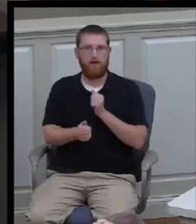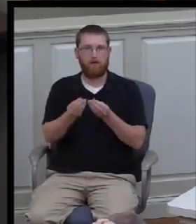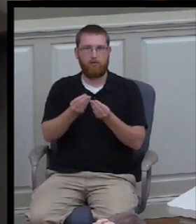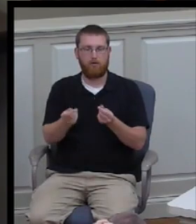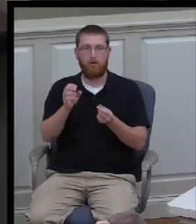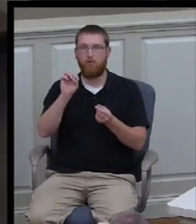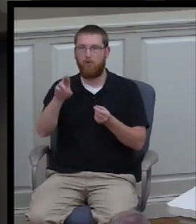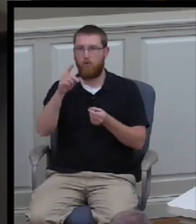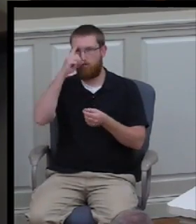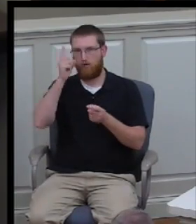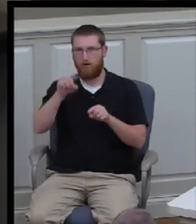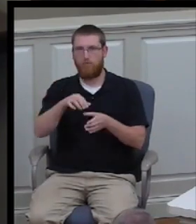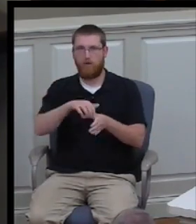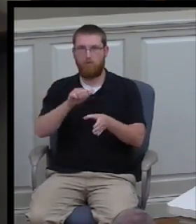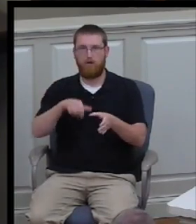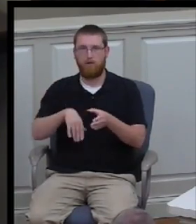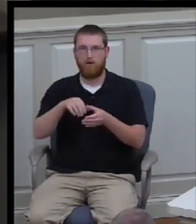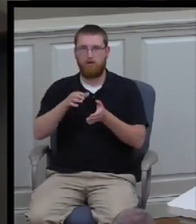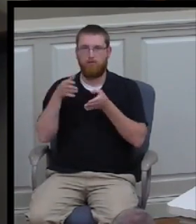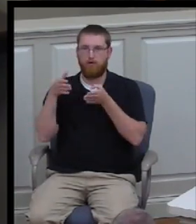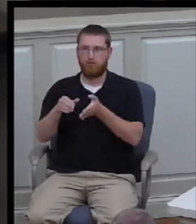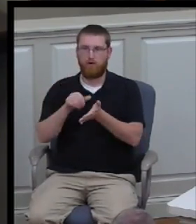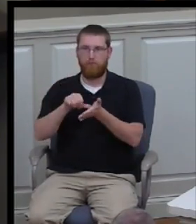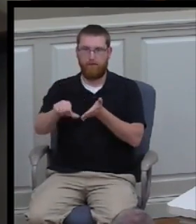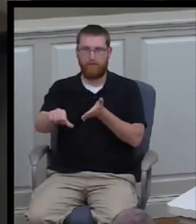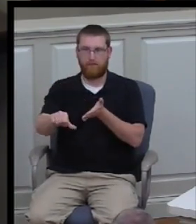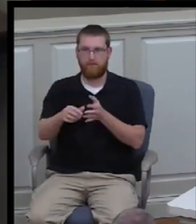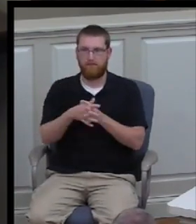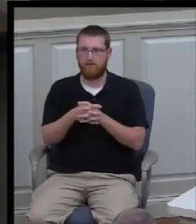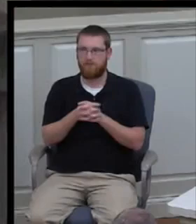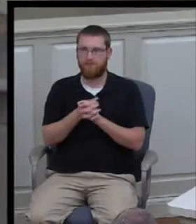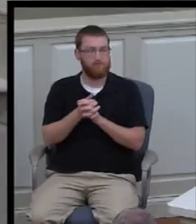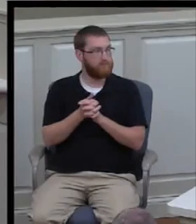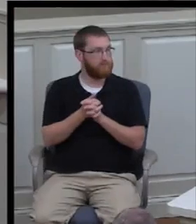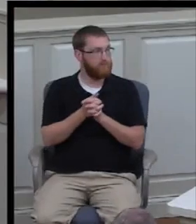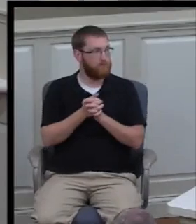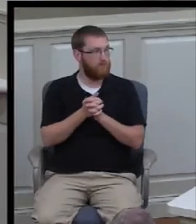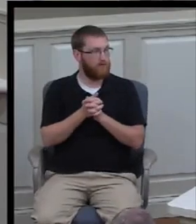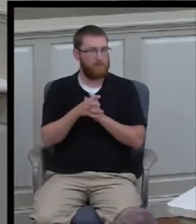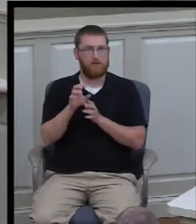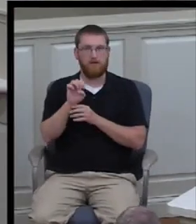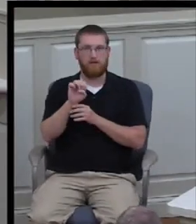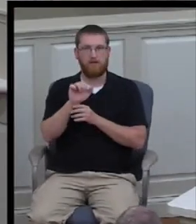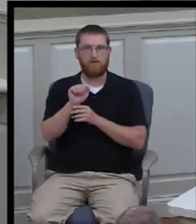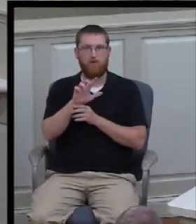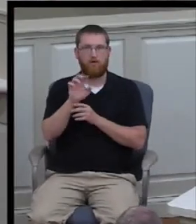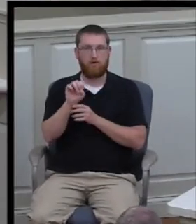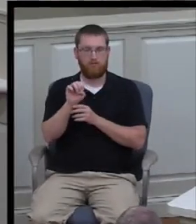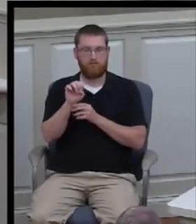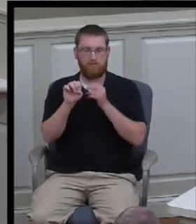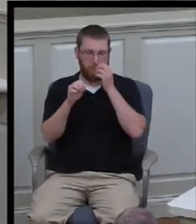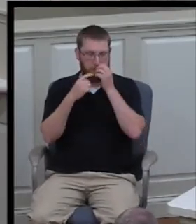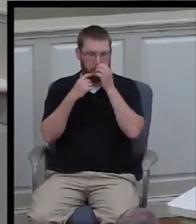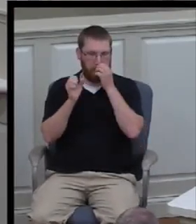you have to agree to take it out of your street paving. Right, which is what she is saying is